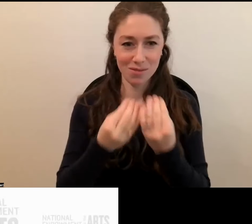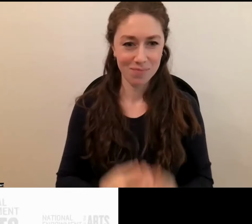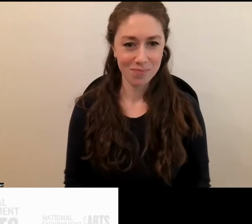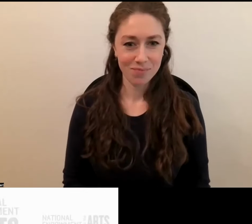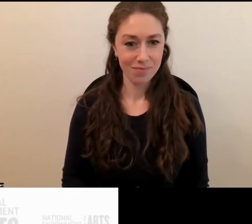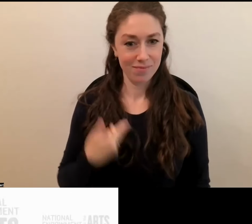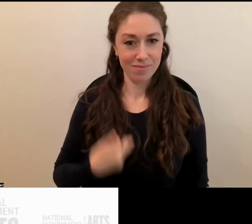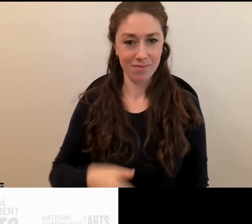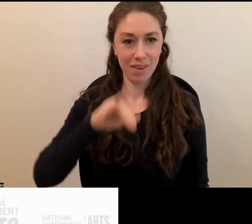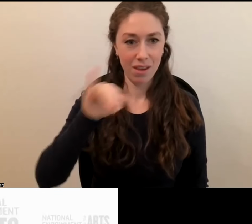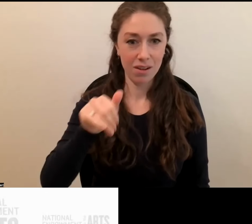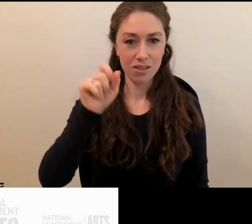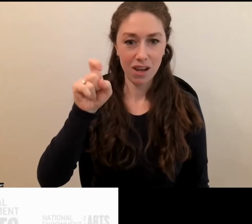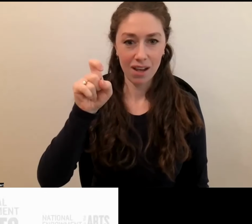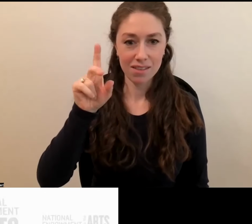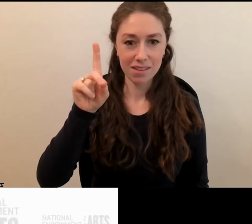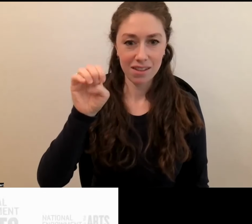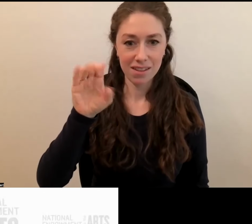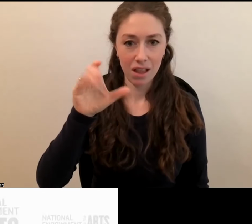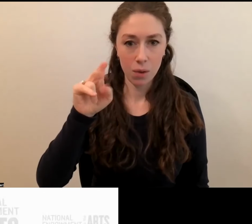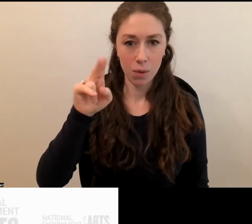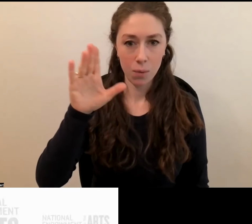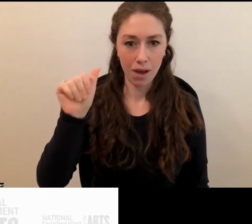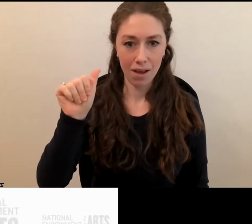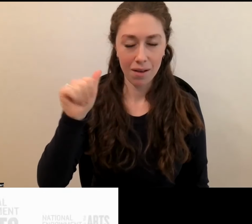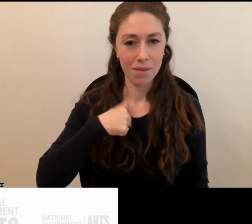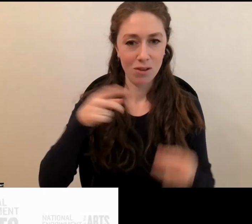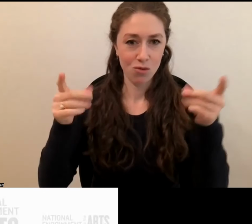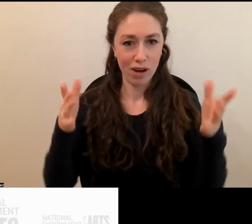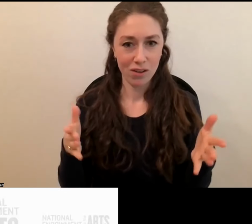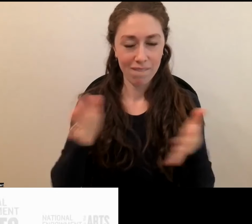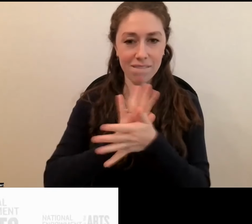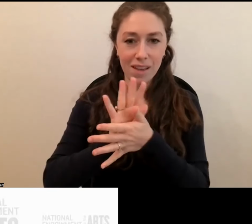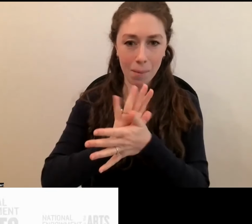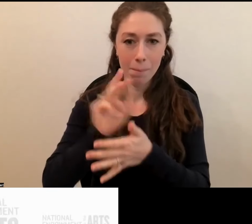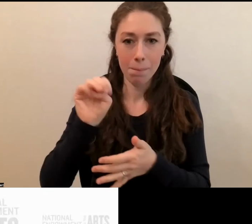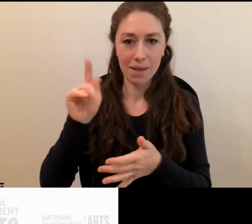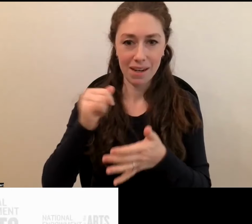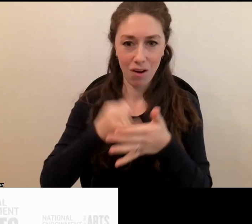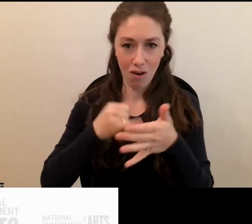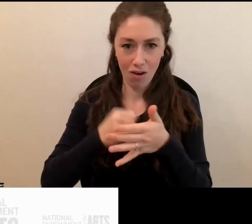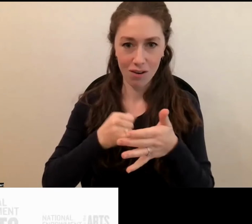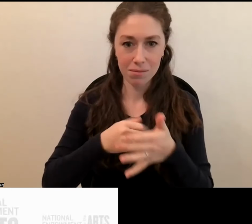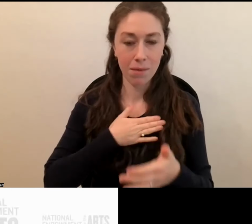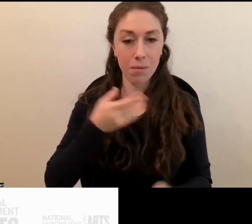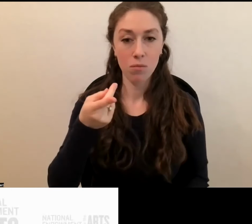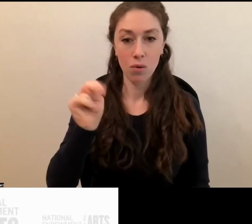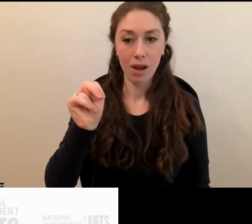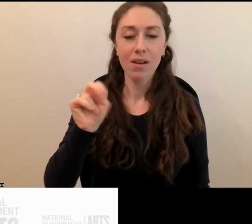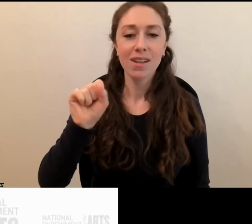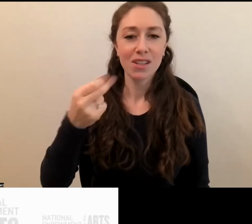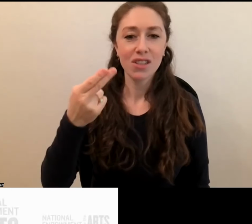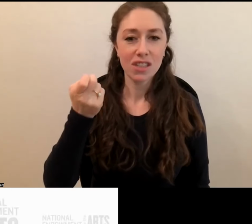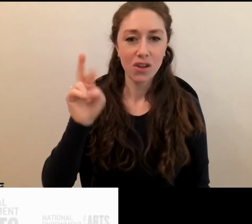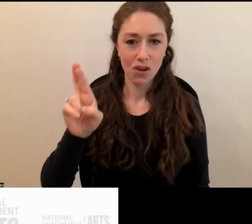My name is Jax DeLuca, and I'm the Director of Film and Media Arts at the National Endowment for the Arts. My pronouns are she, her, and I'm a